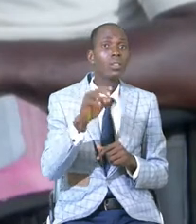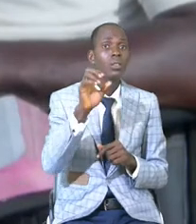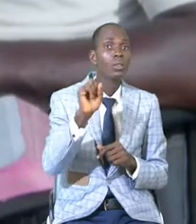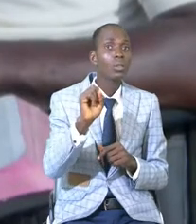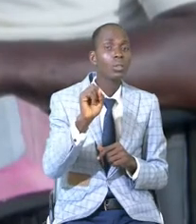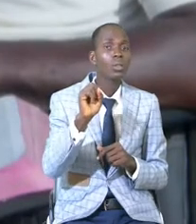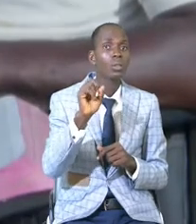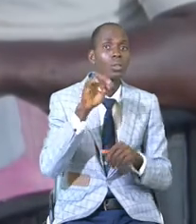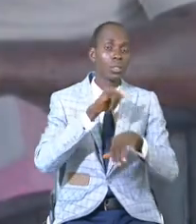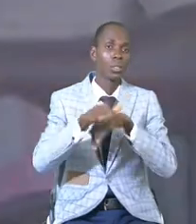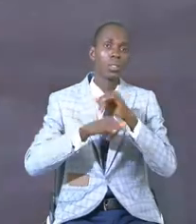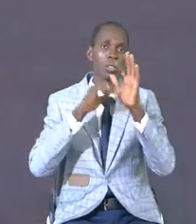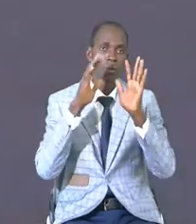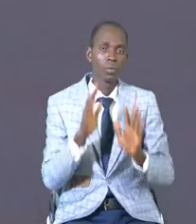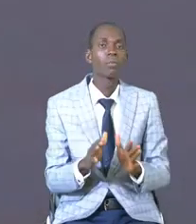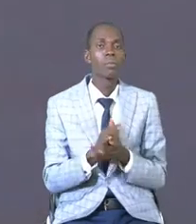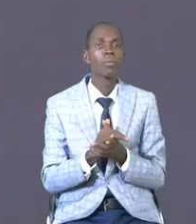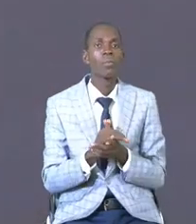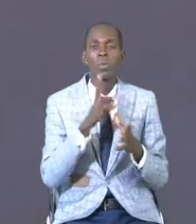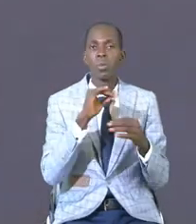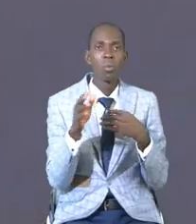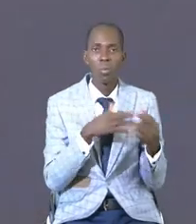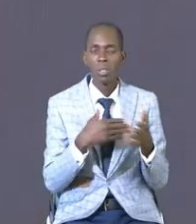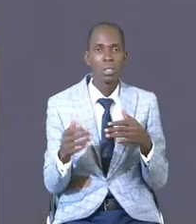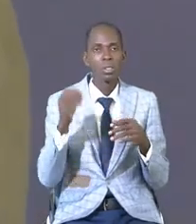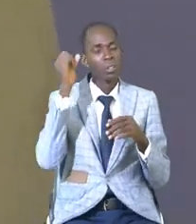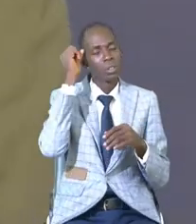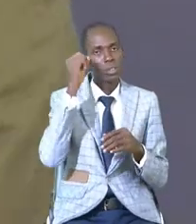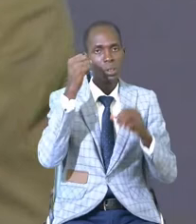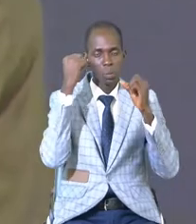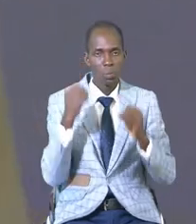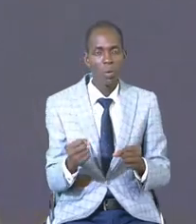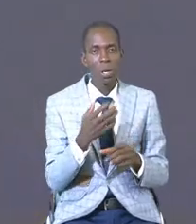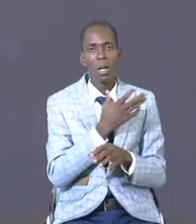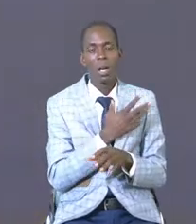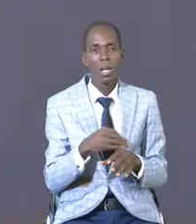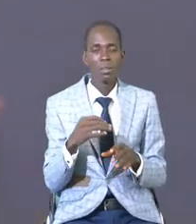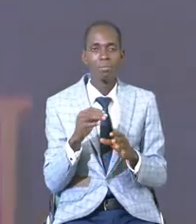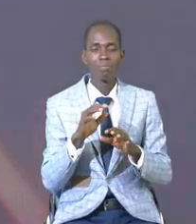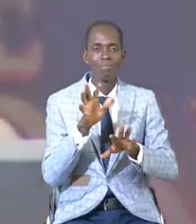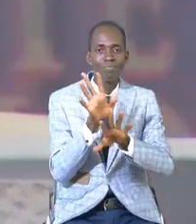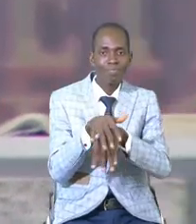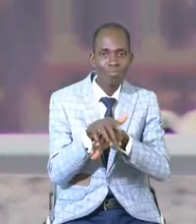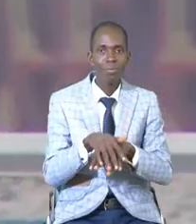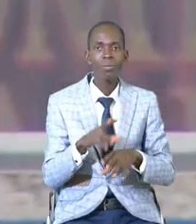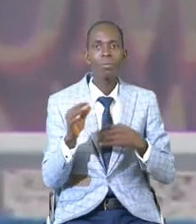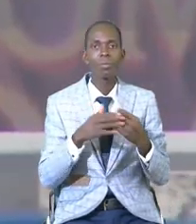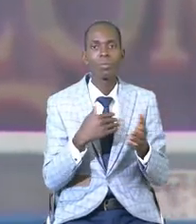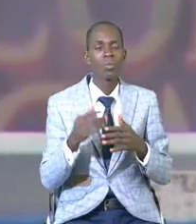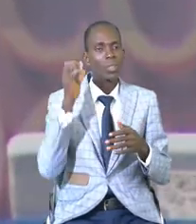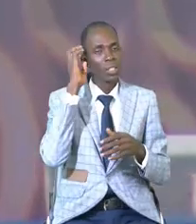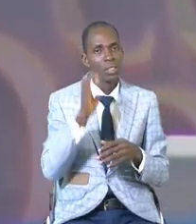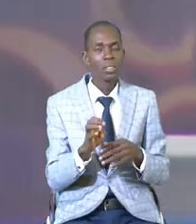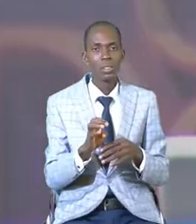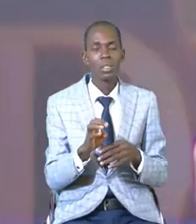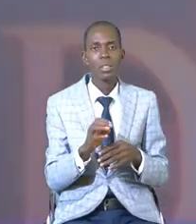matter his power, and no matter his wiles, his strategy, and no matter his cunning craftiness,